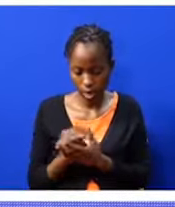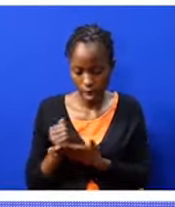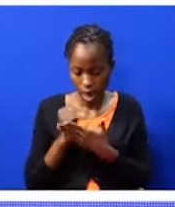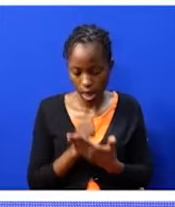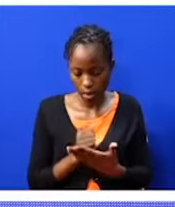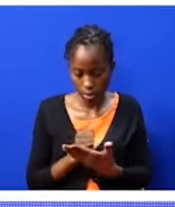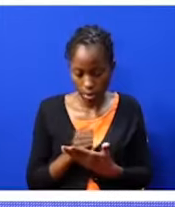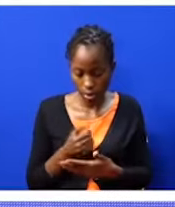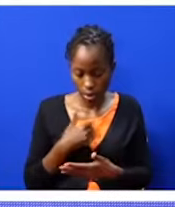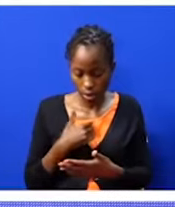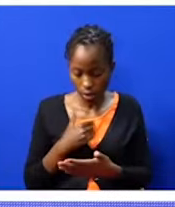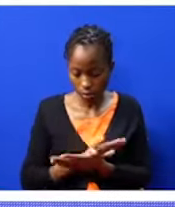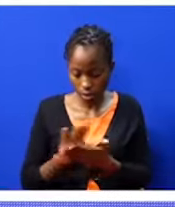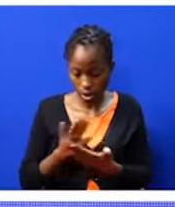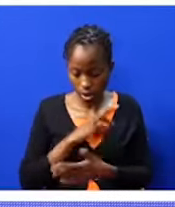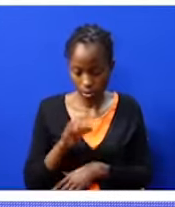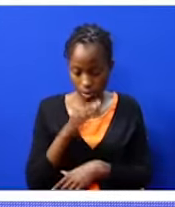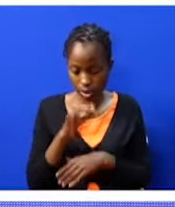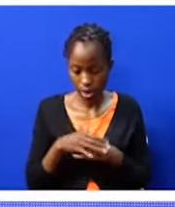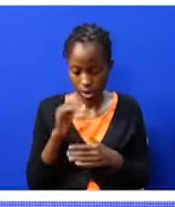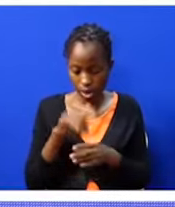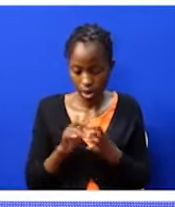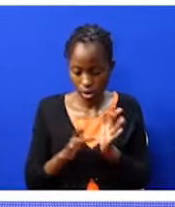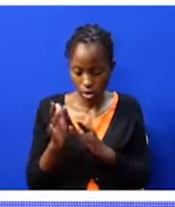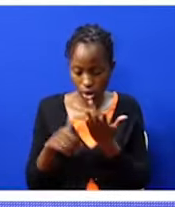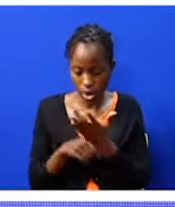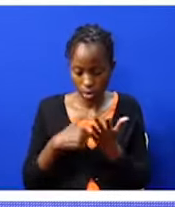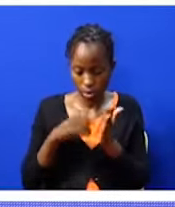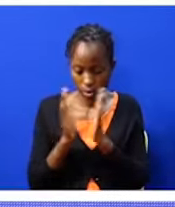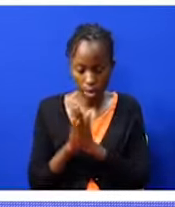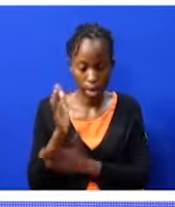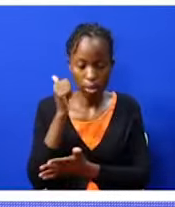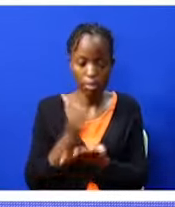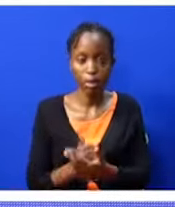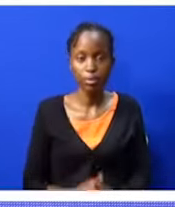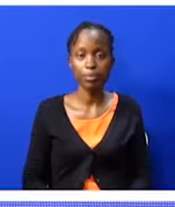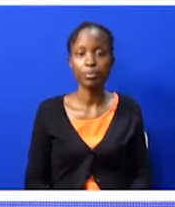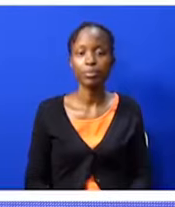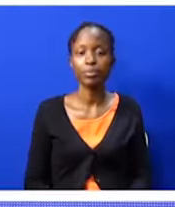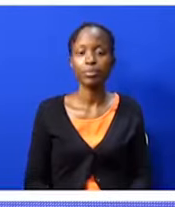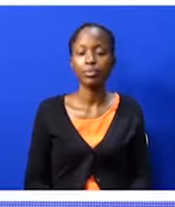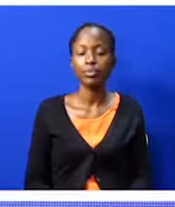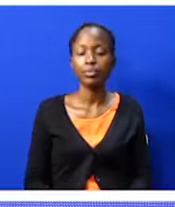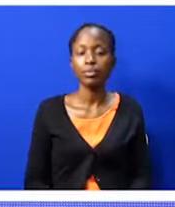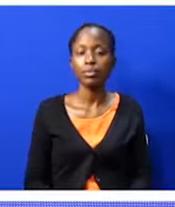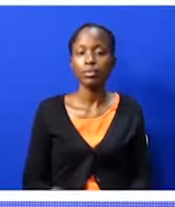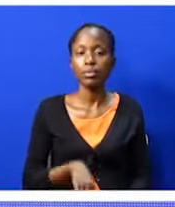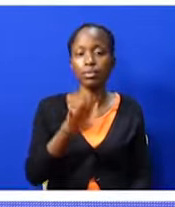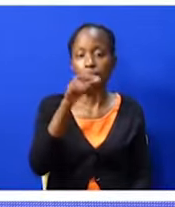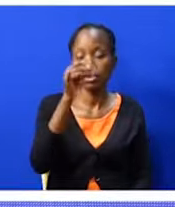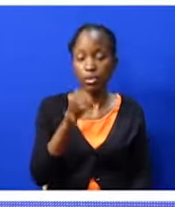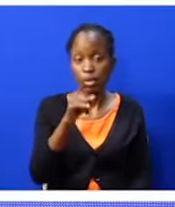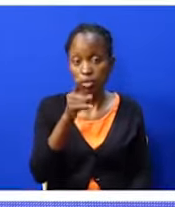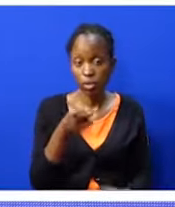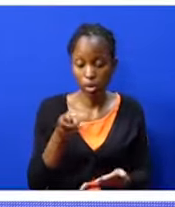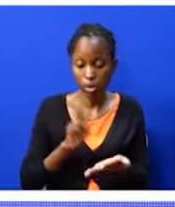me to have the Holy Spirit. In Jesus' name I pray, amen. So if you have made this